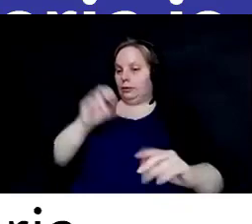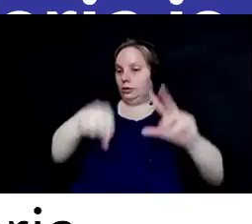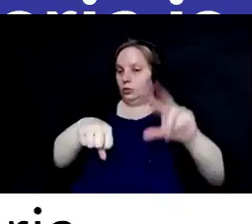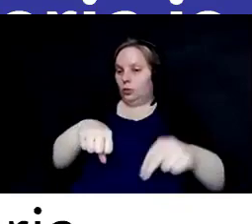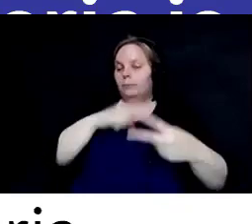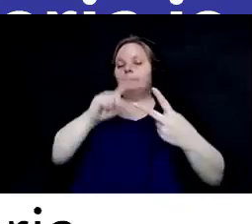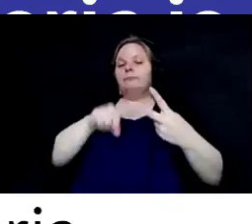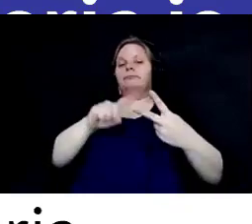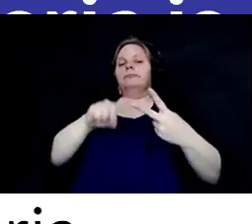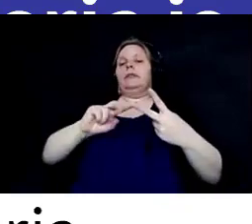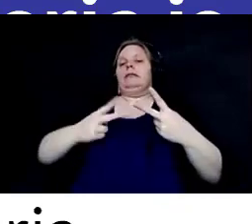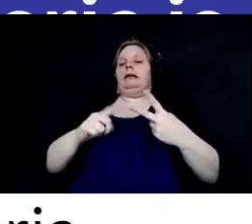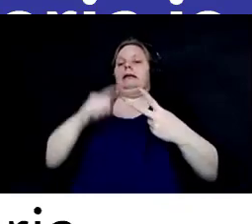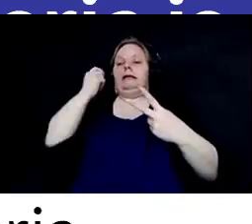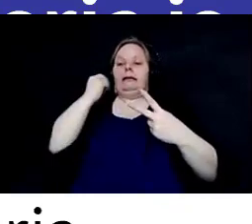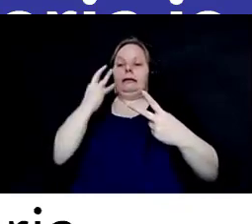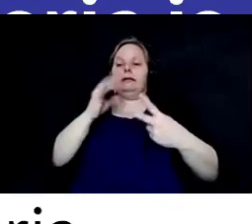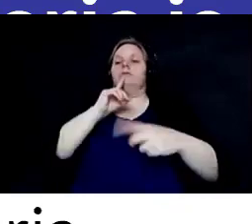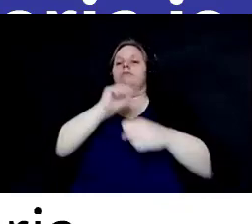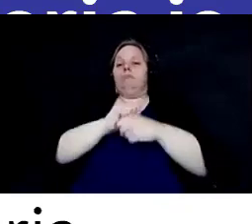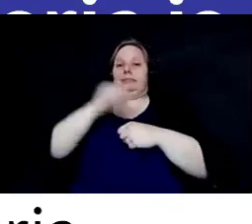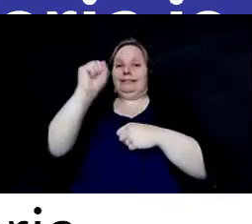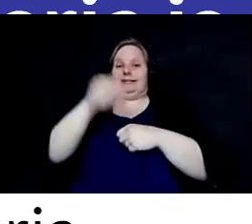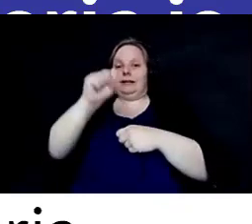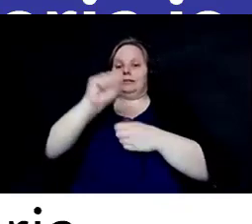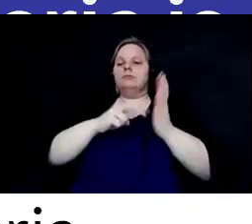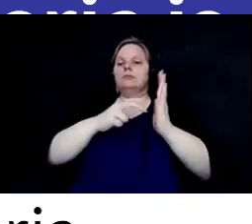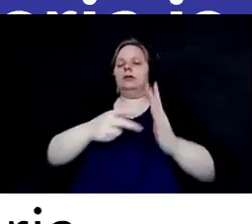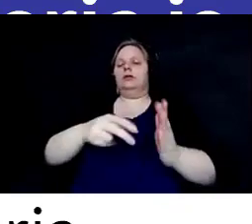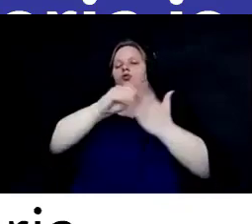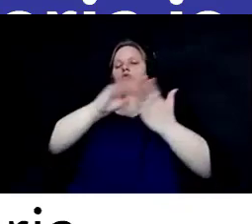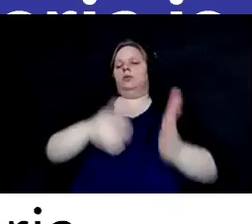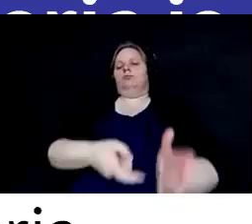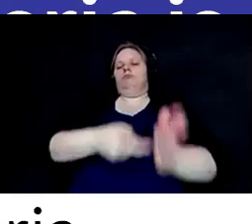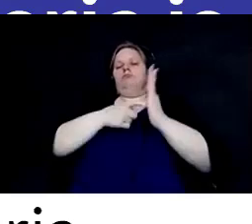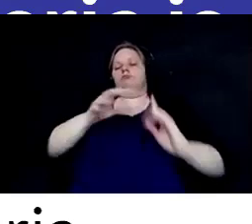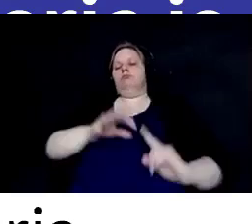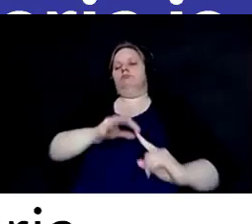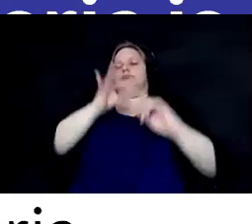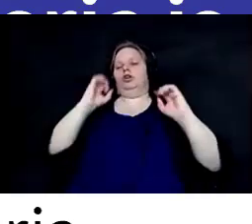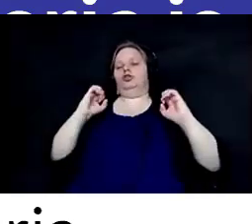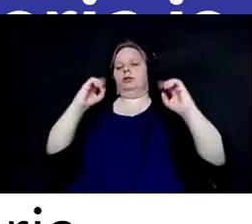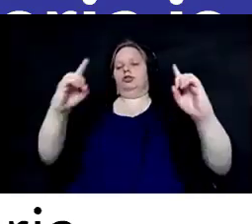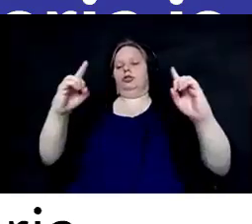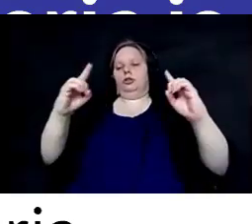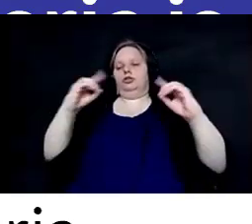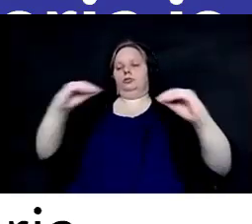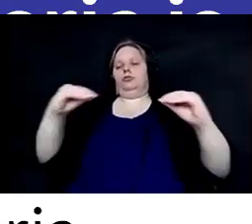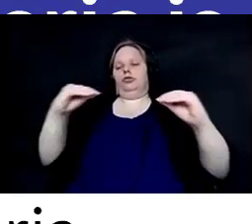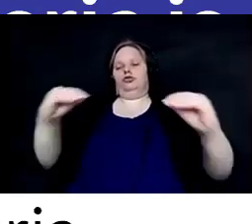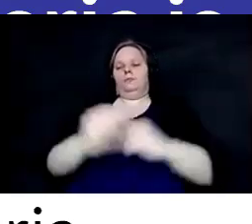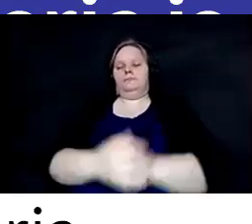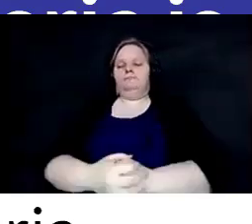if as a result, the student needs specially designed instruction or special education.